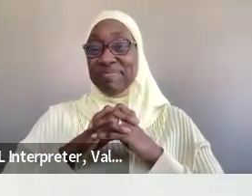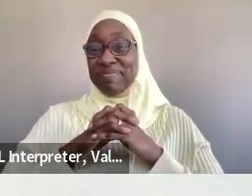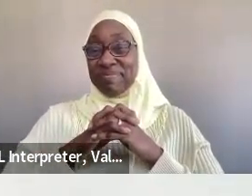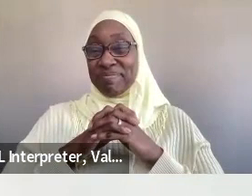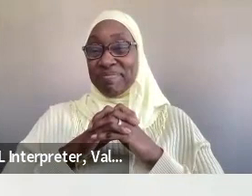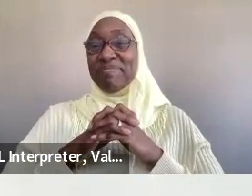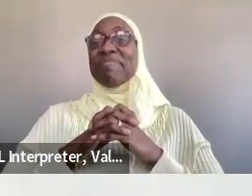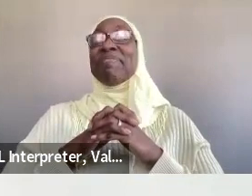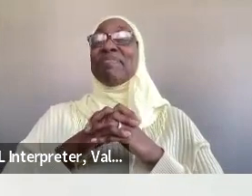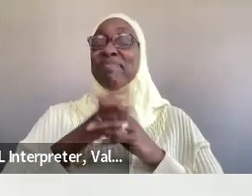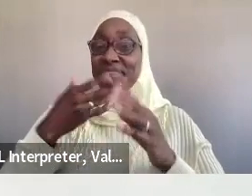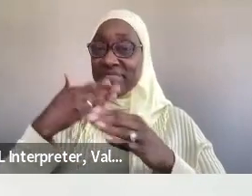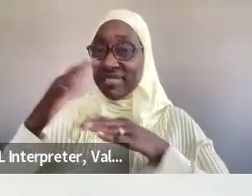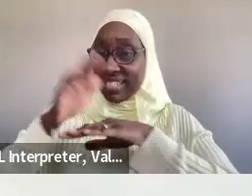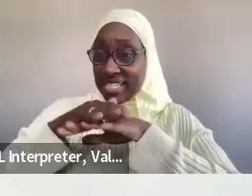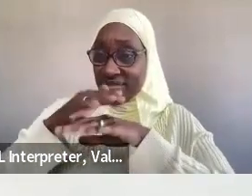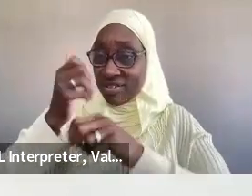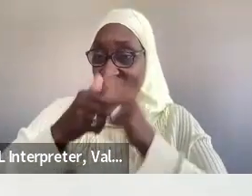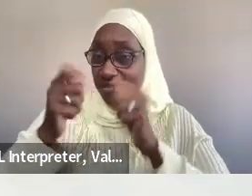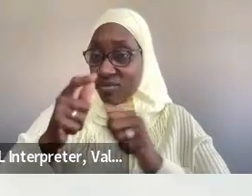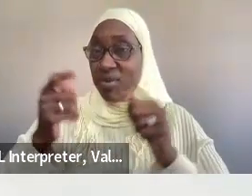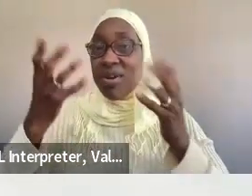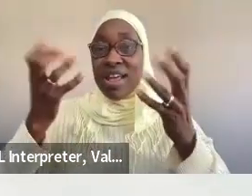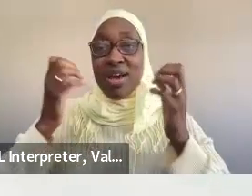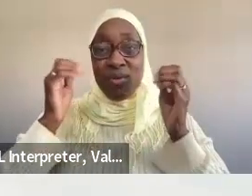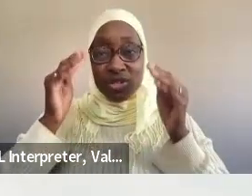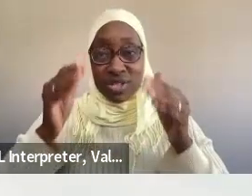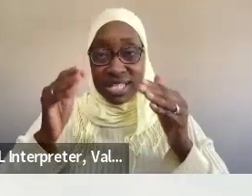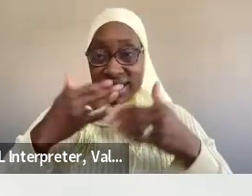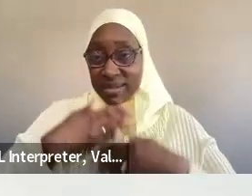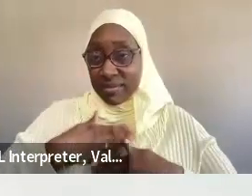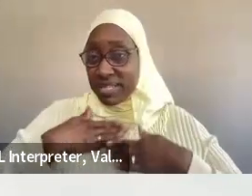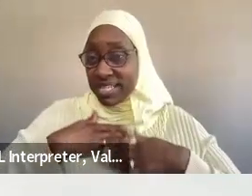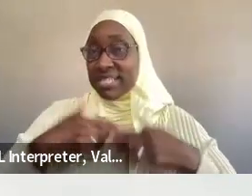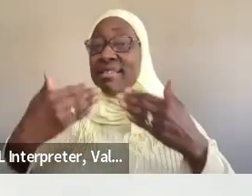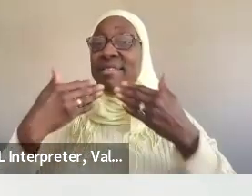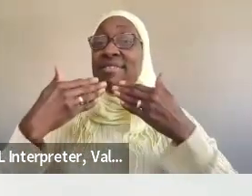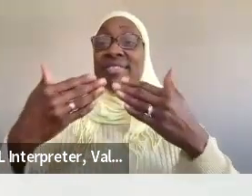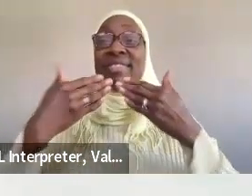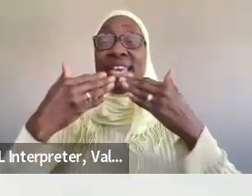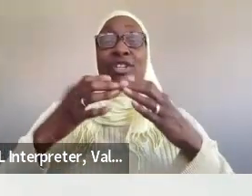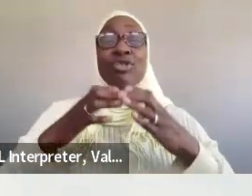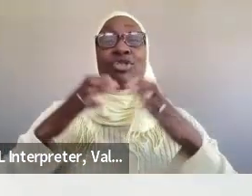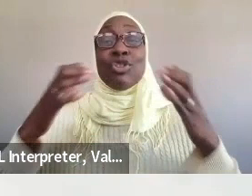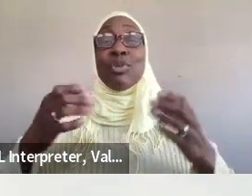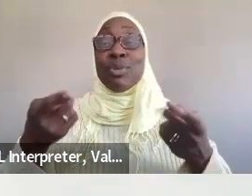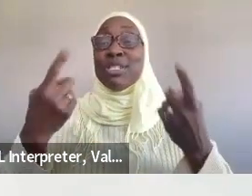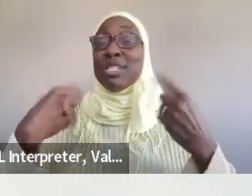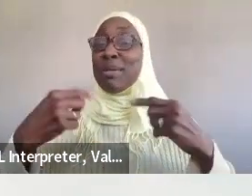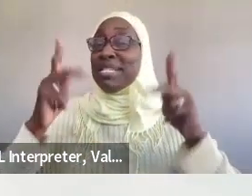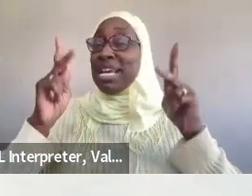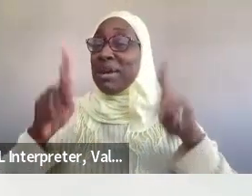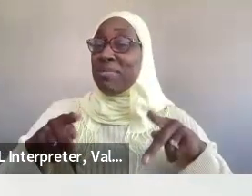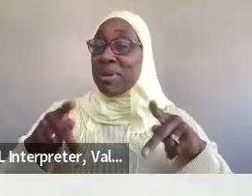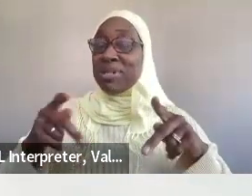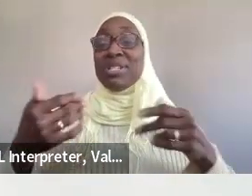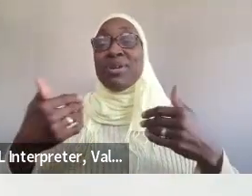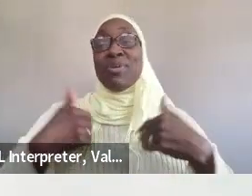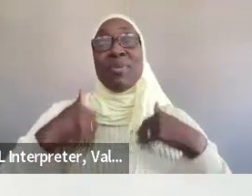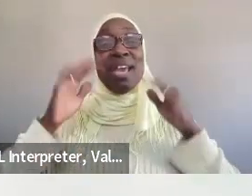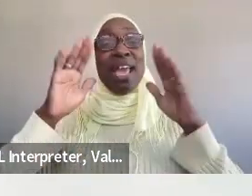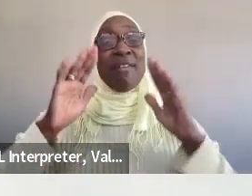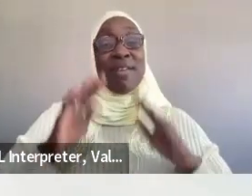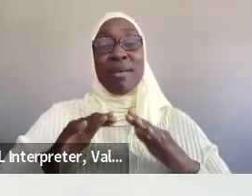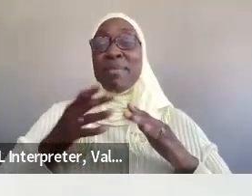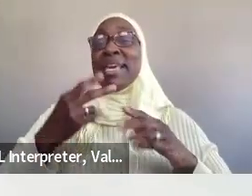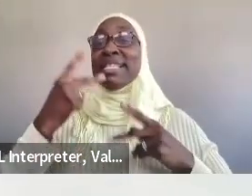Good afternoon, everyone. Can I have everyone's attention, please? Thank you so much for coming today in person. We got amazing guests from